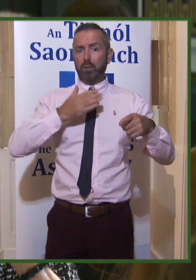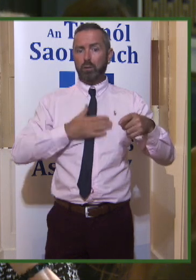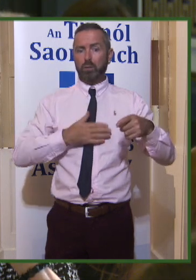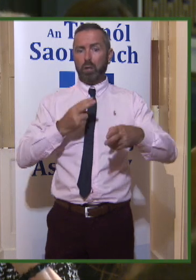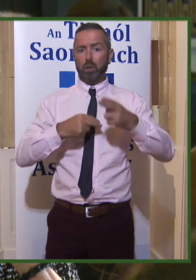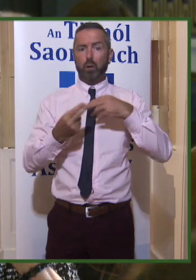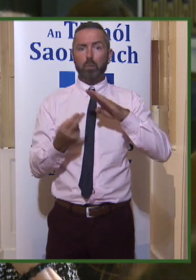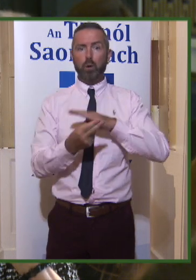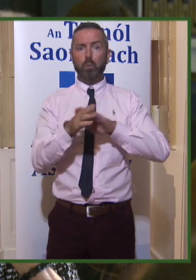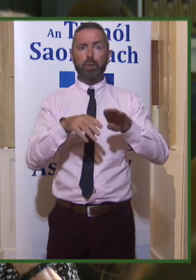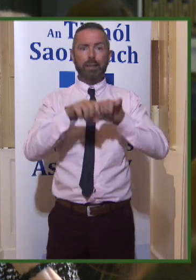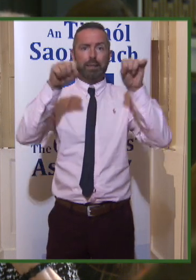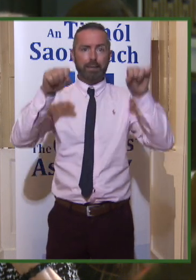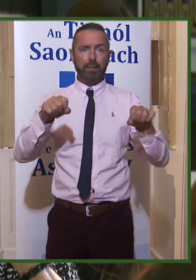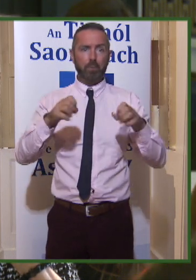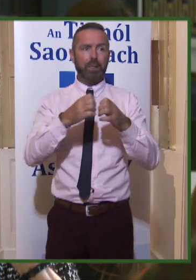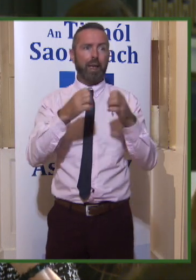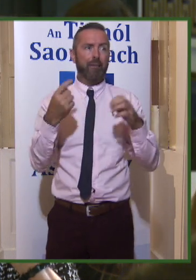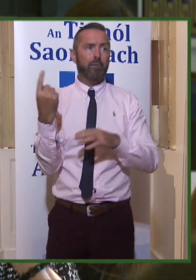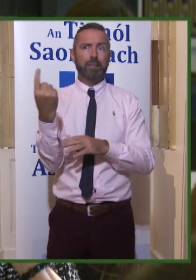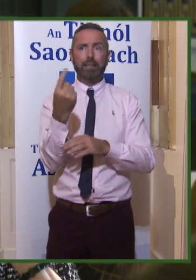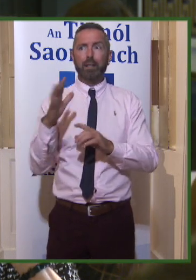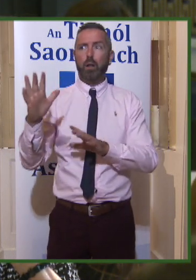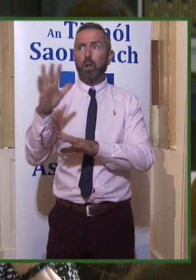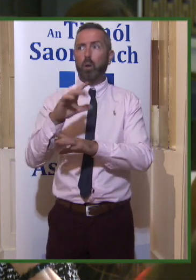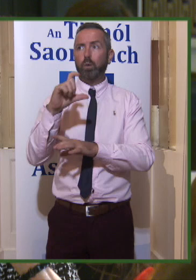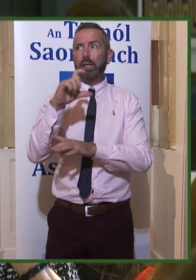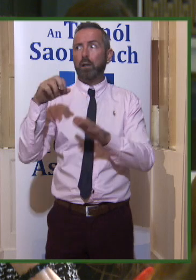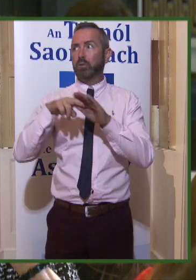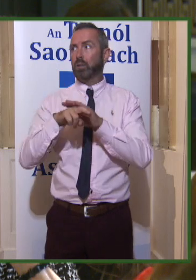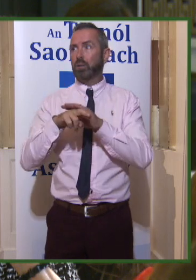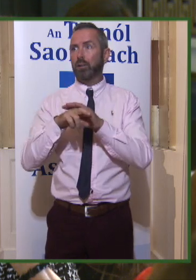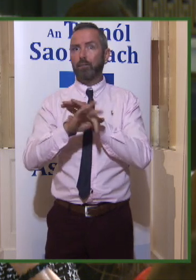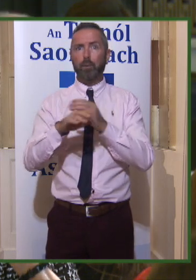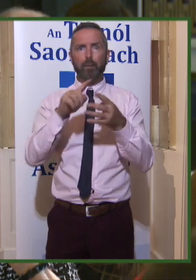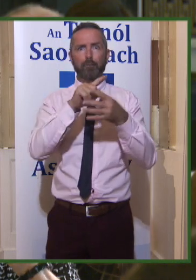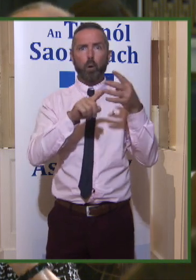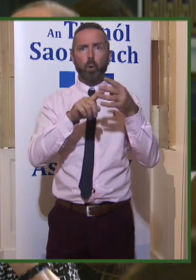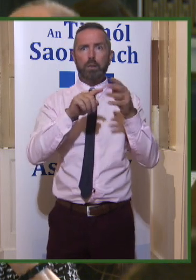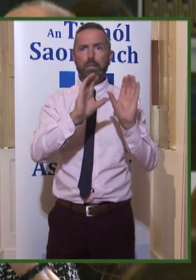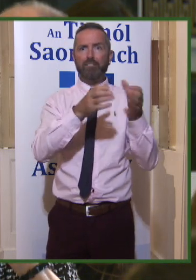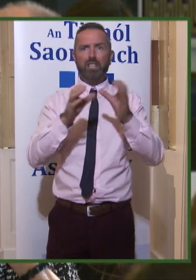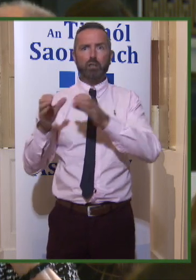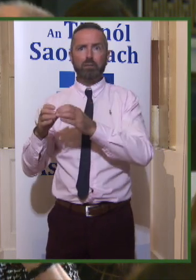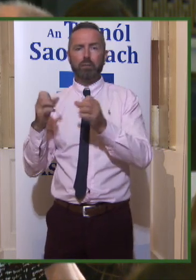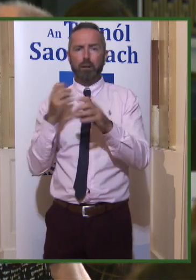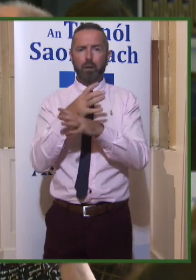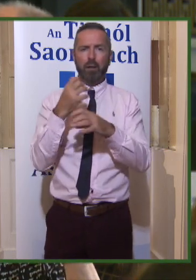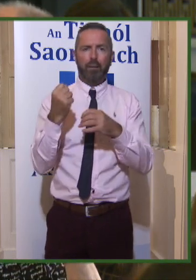with every single, local councillor, the 4 divisions, Fingal, etc., all having,